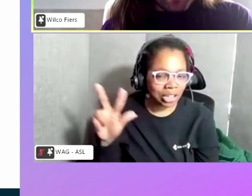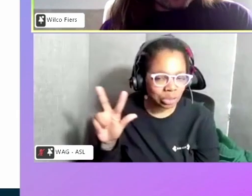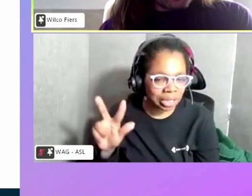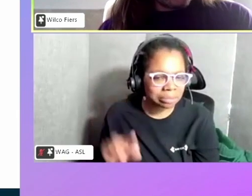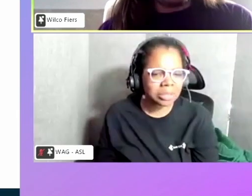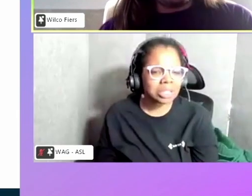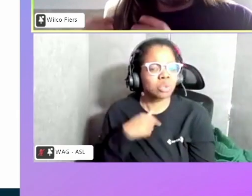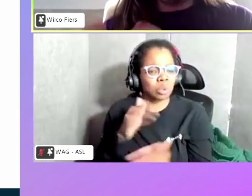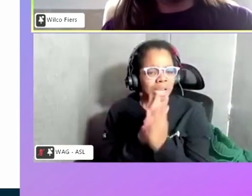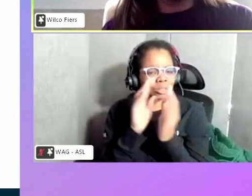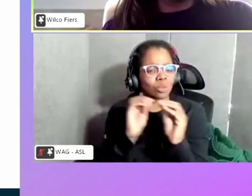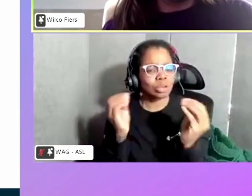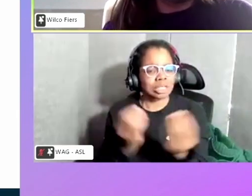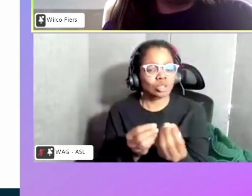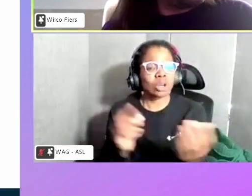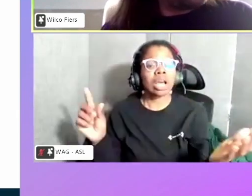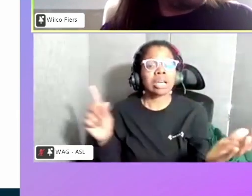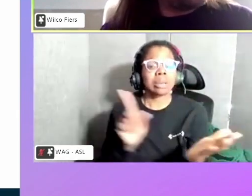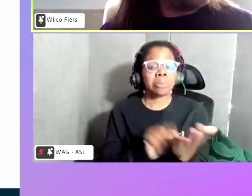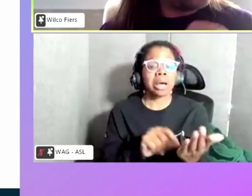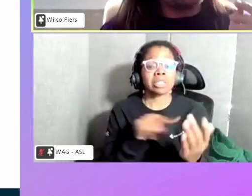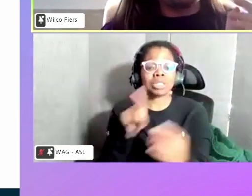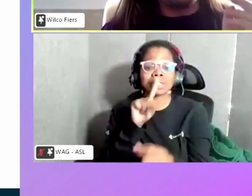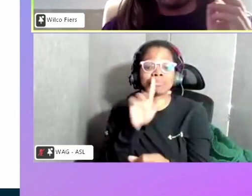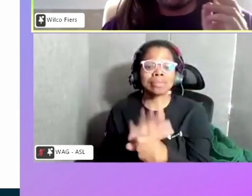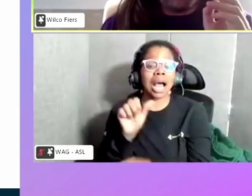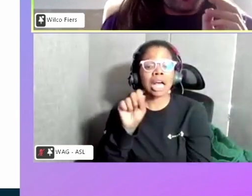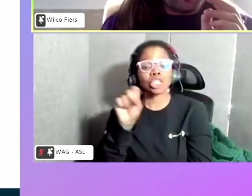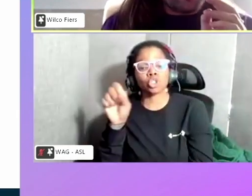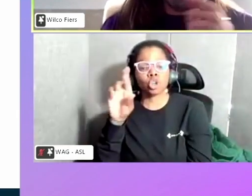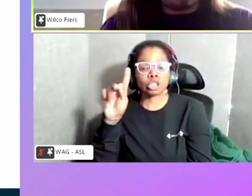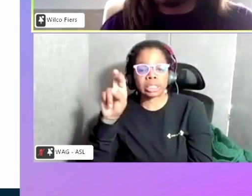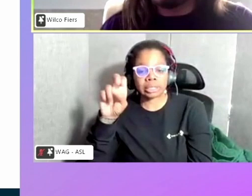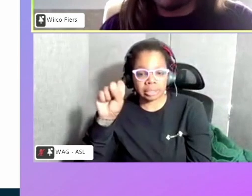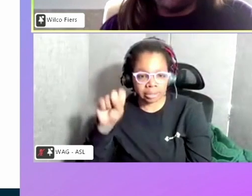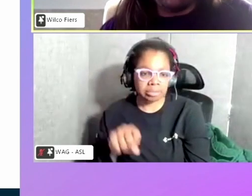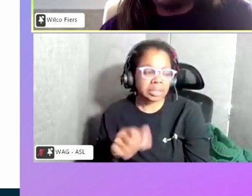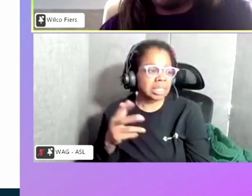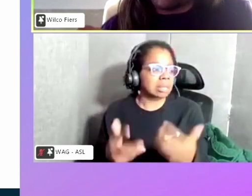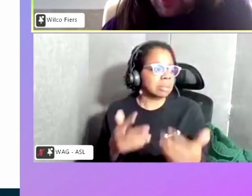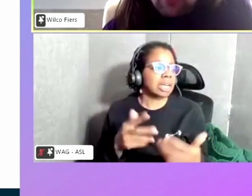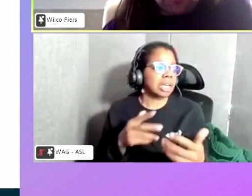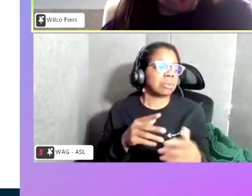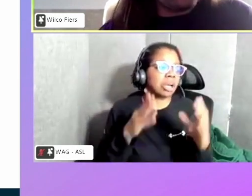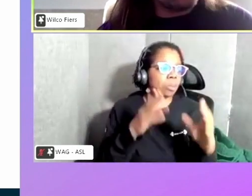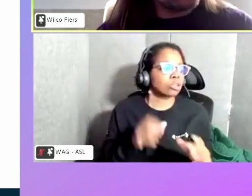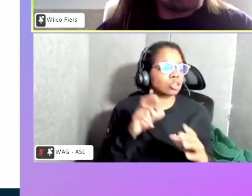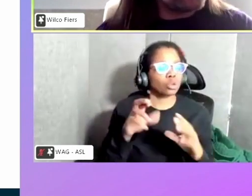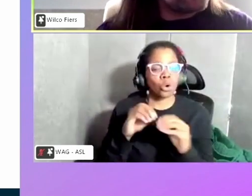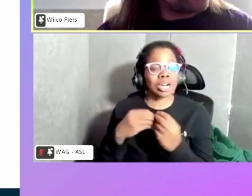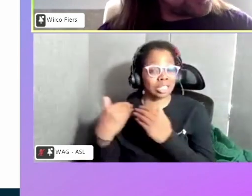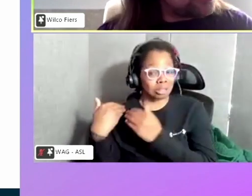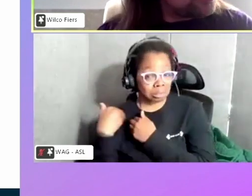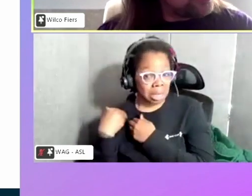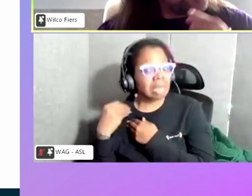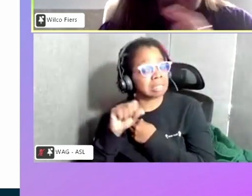We'll ask organizations to publish these assertions, which may include a person or organization who's accountable that a certain process